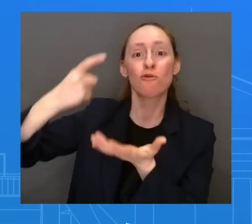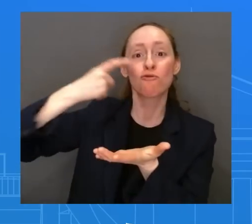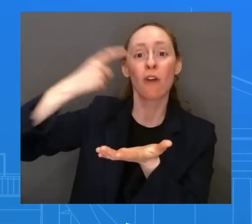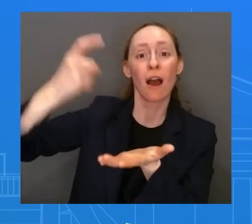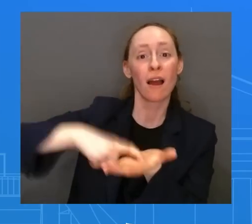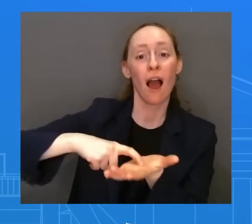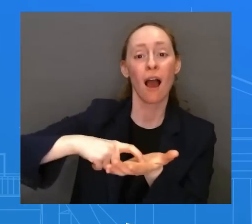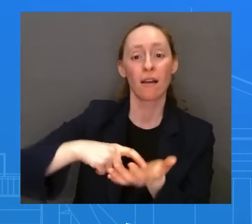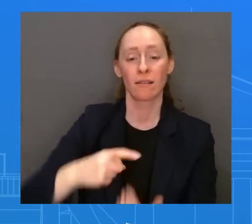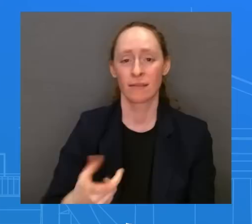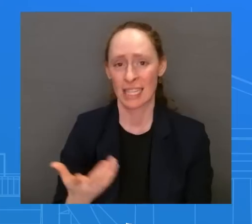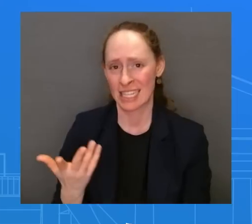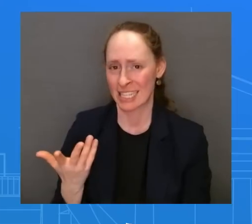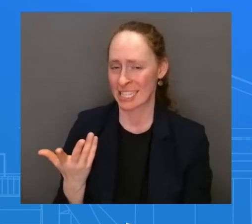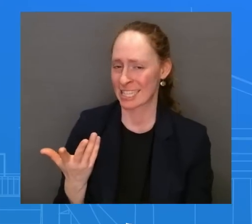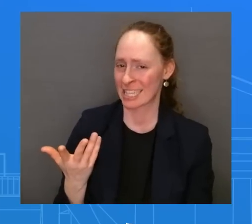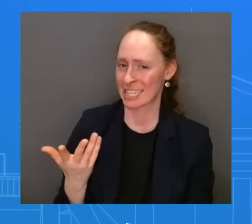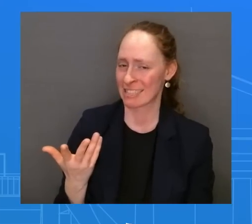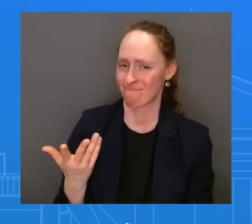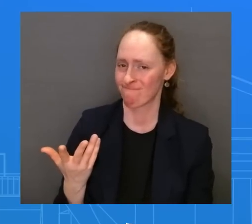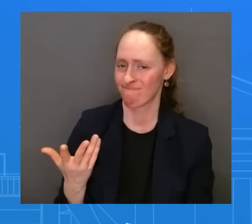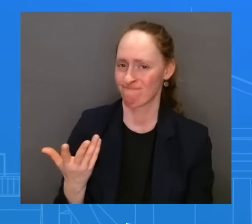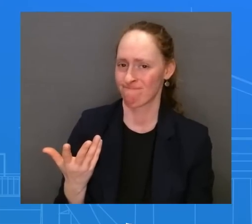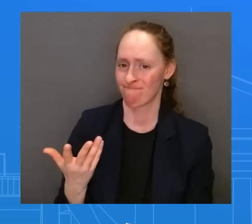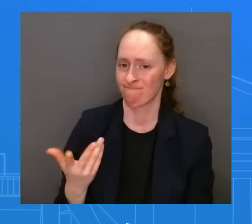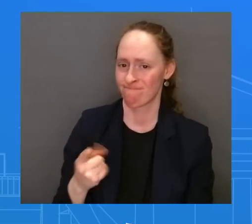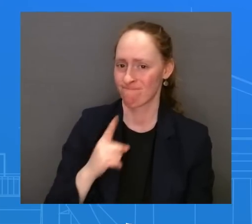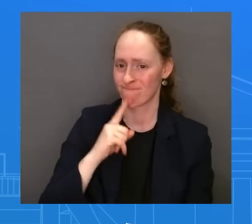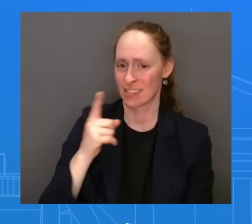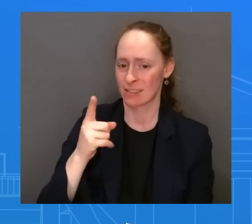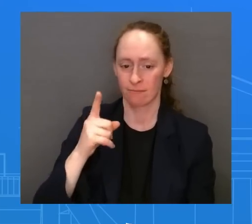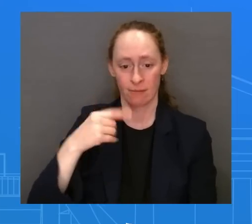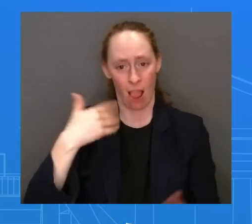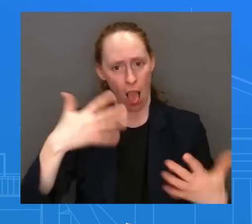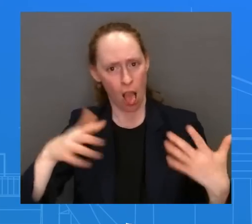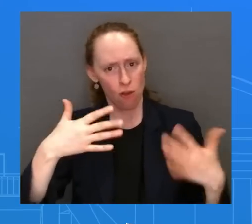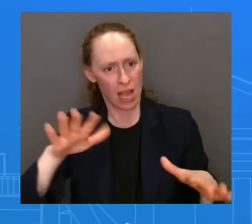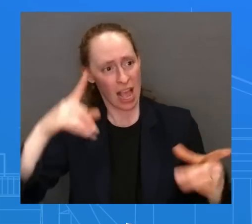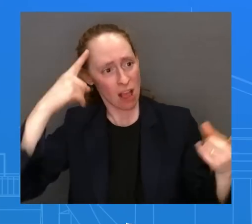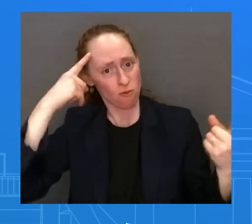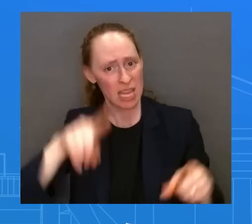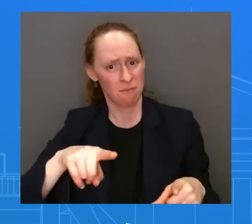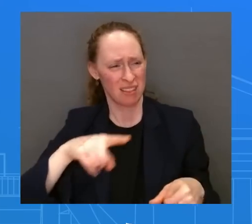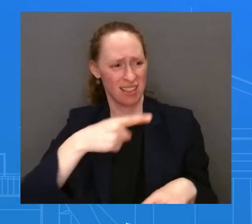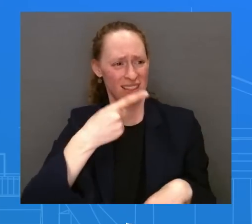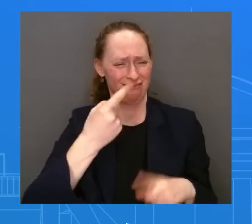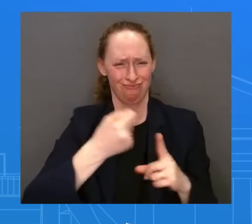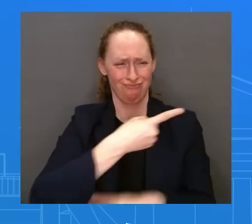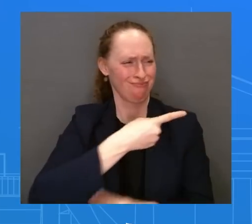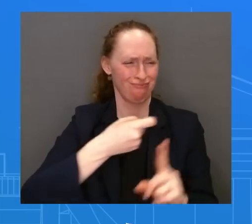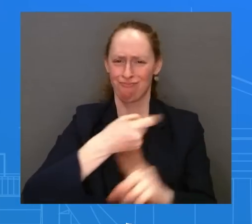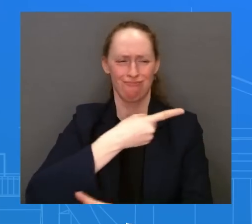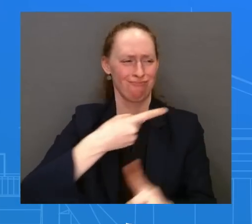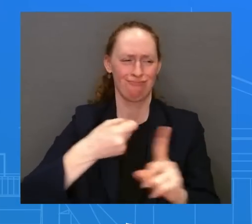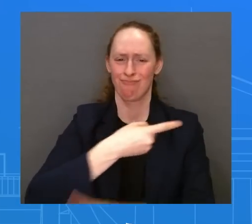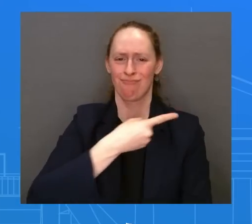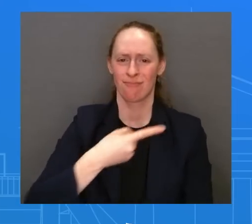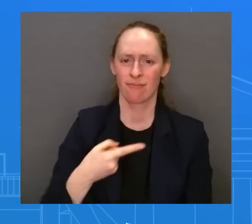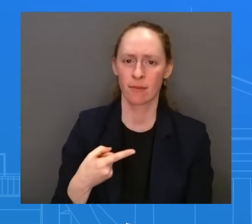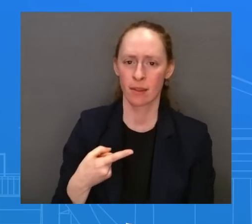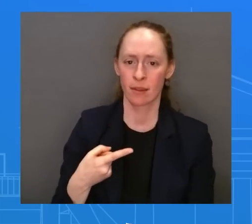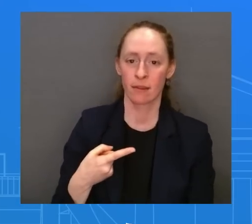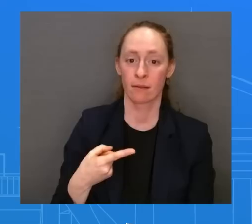the Doha agreement and in other agreements uh and in this case to be respectful of the rights of women and girls and they haven't and